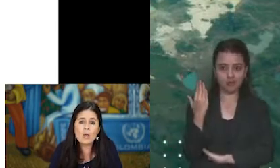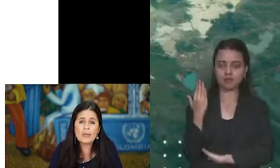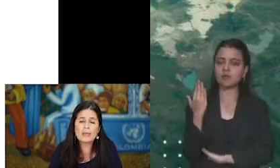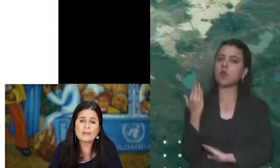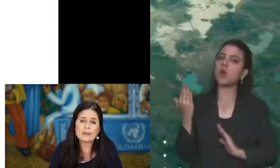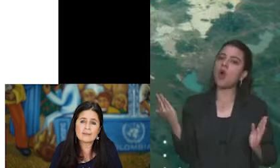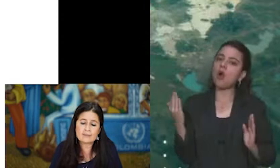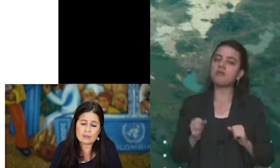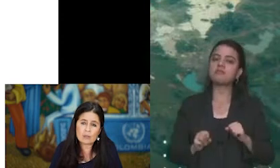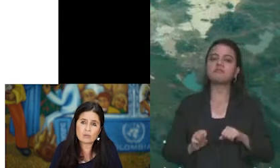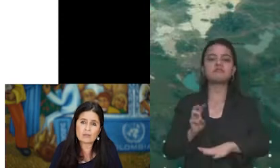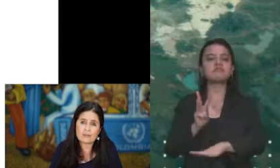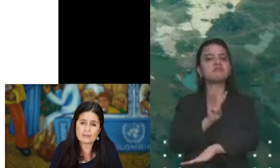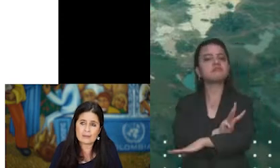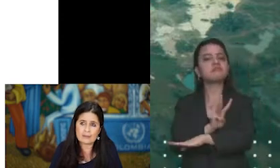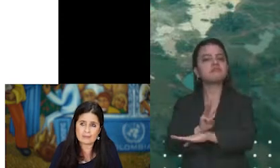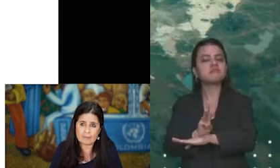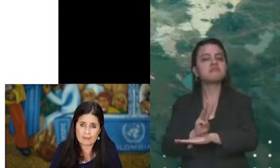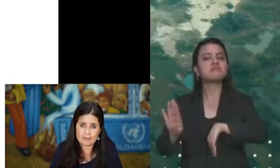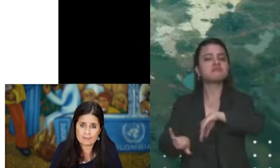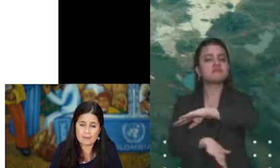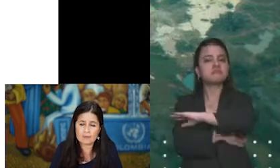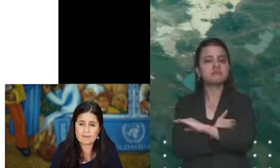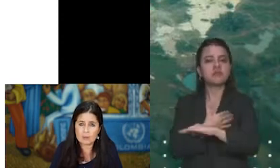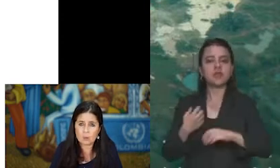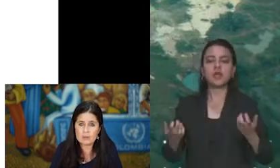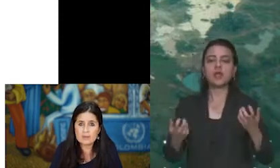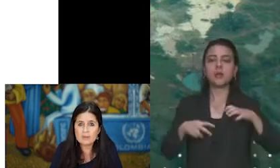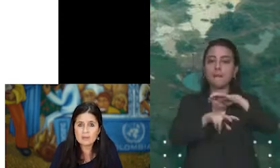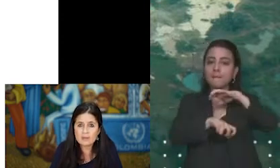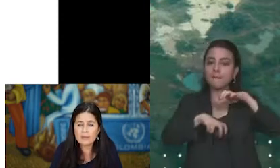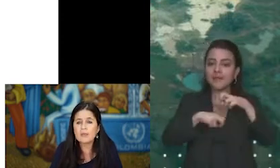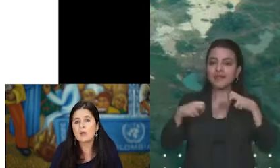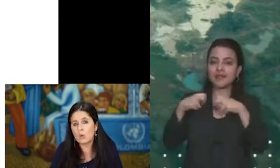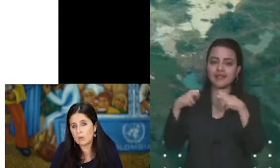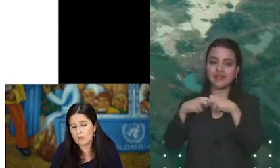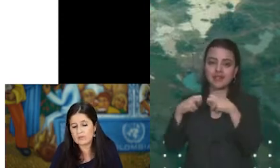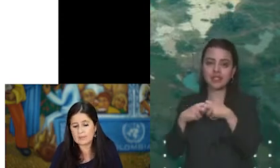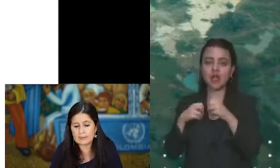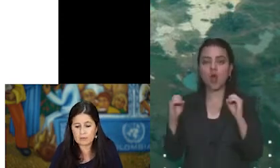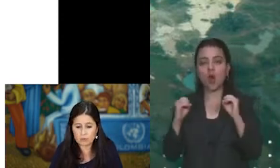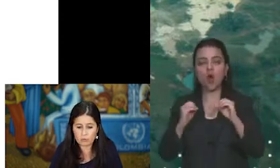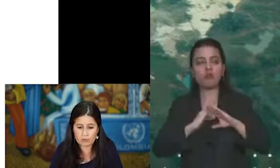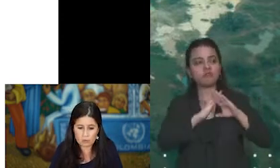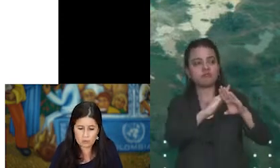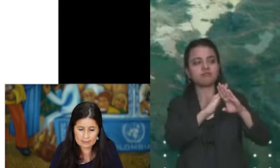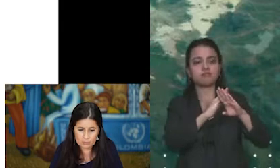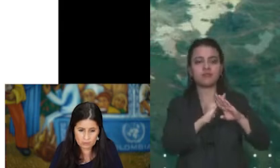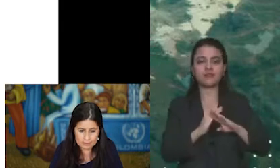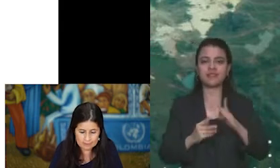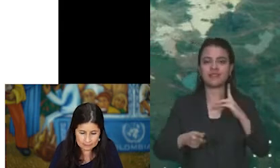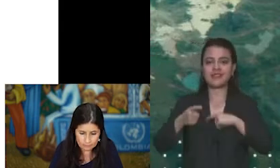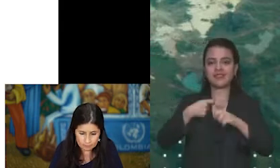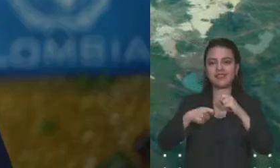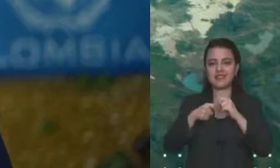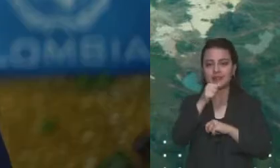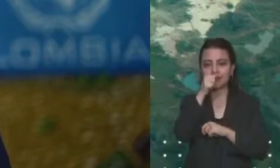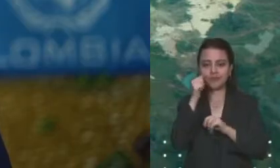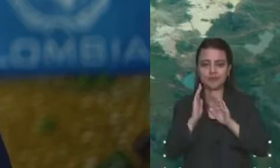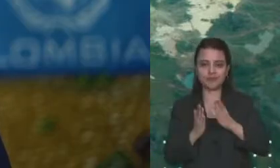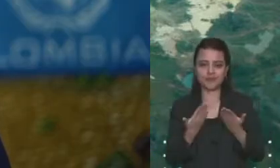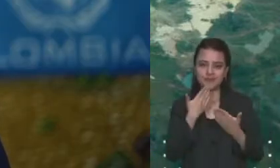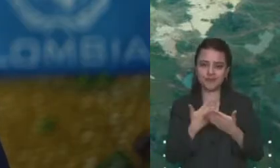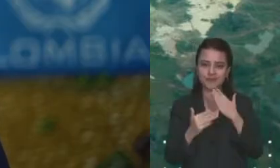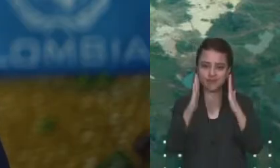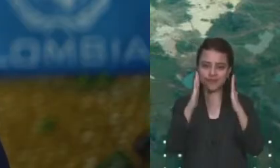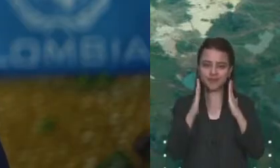can also read it through the links of the Ministry of Energy or the UNODC website. Thank you for your attention.